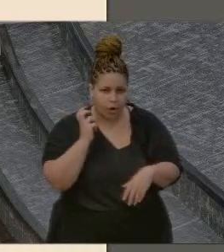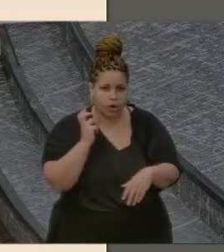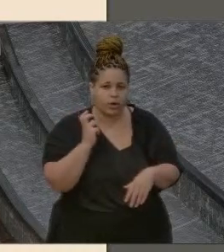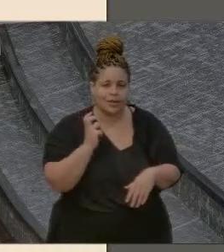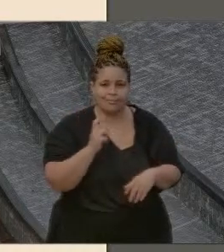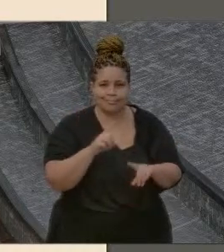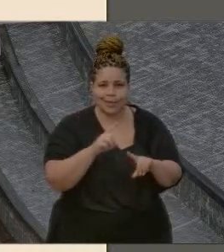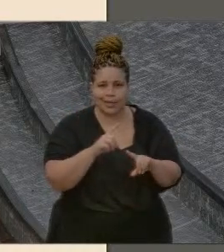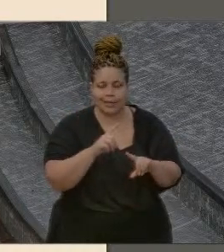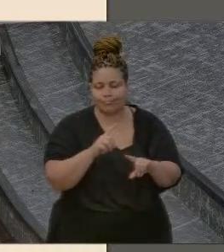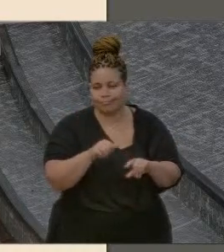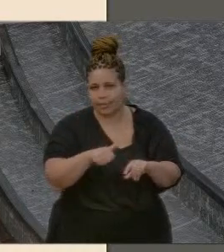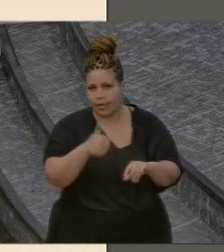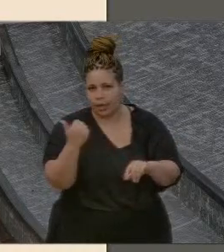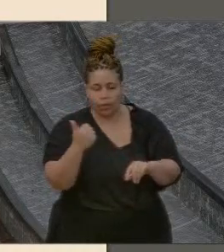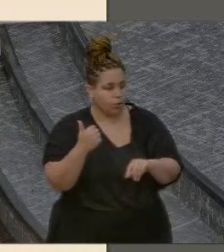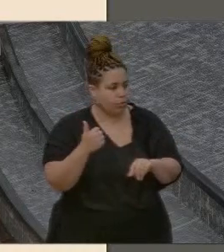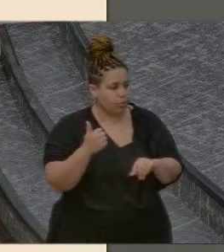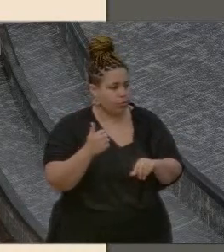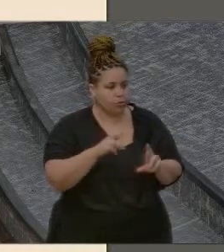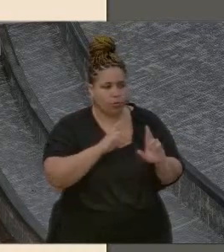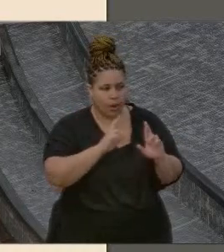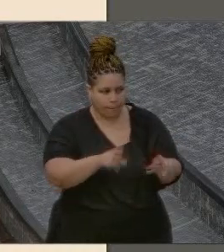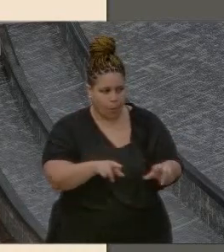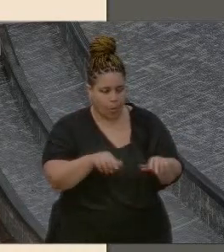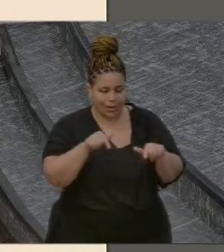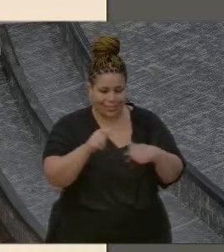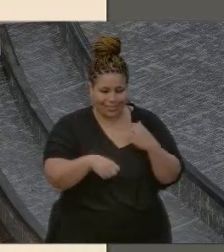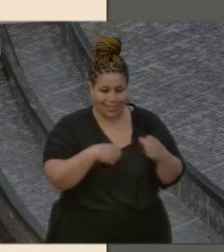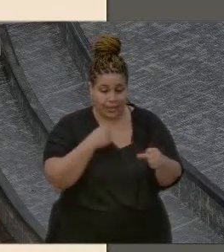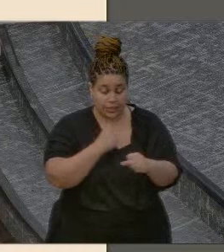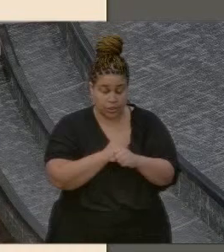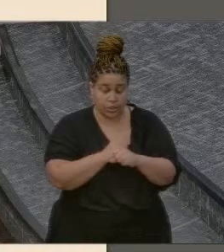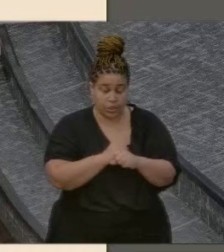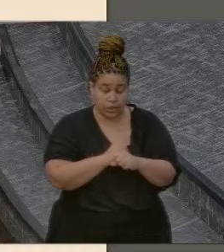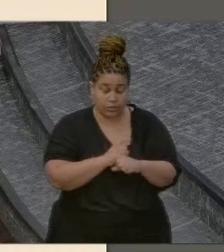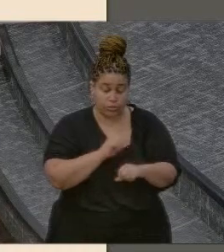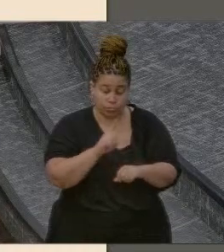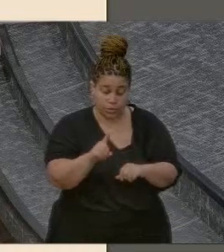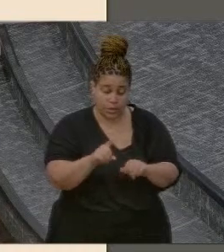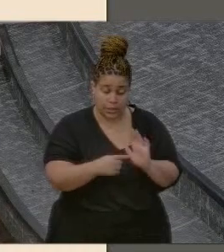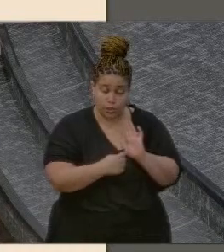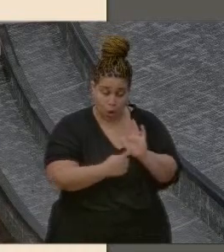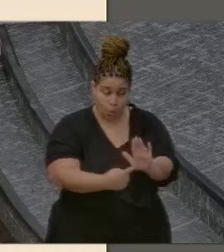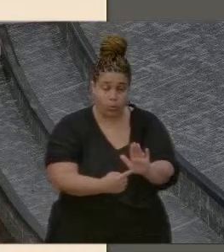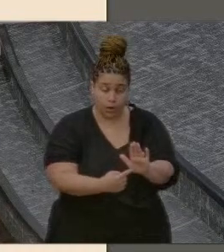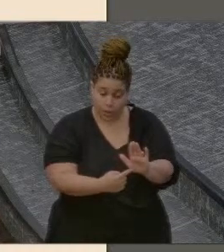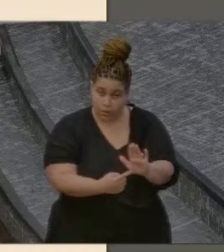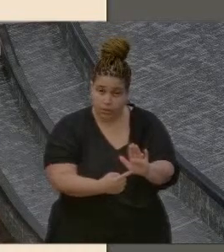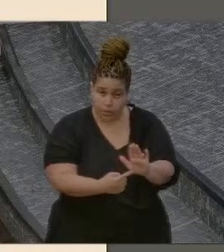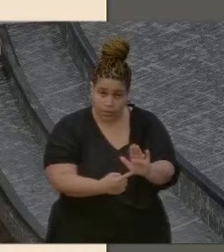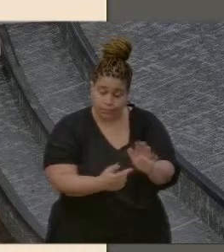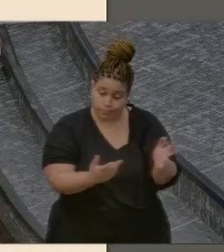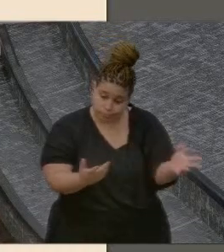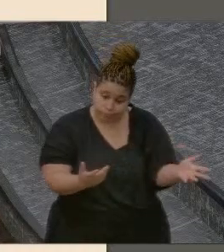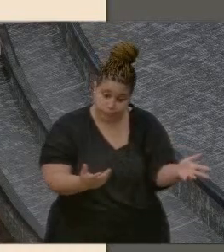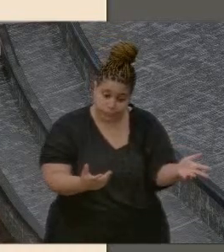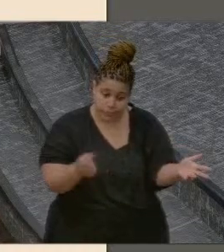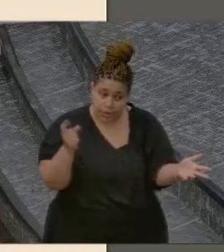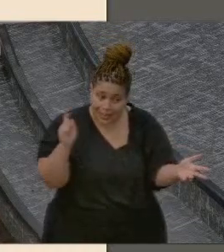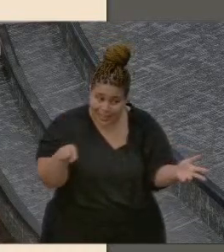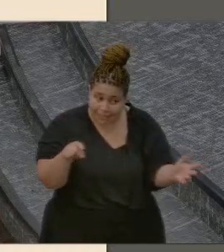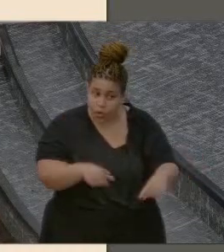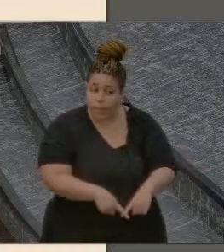was definitely amplified this year about the need for breaks